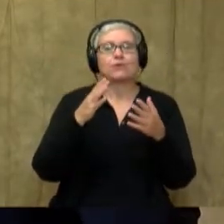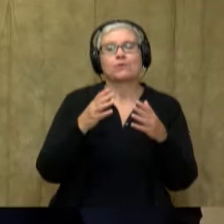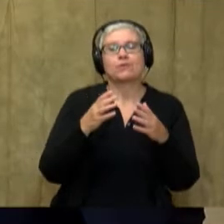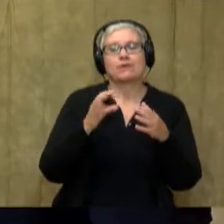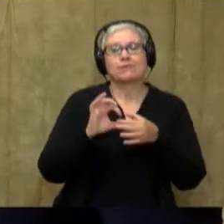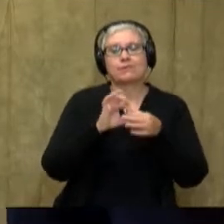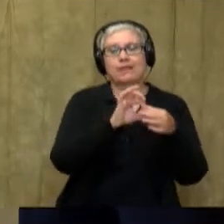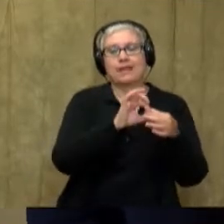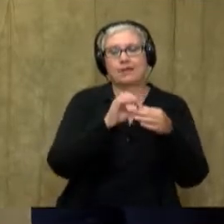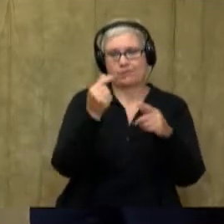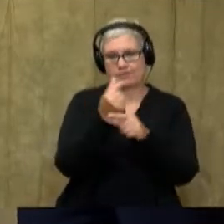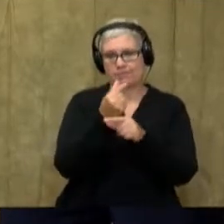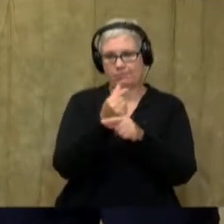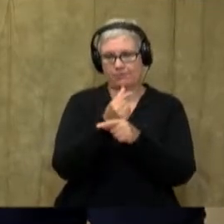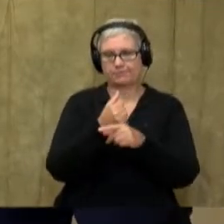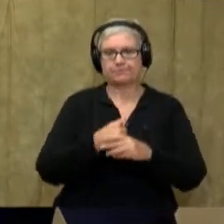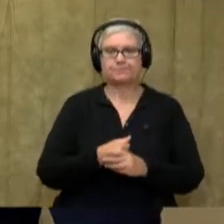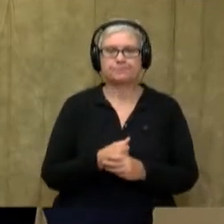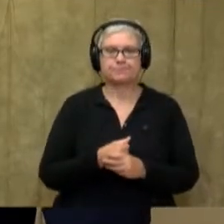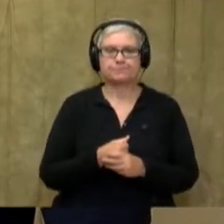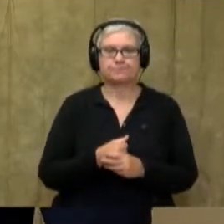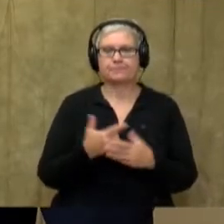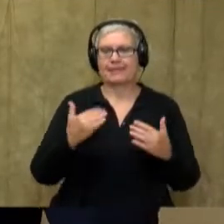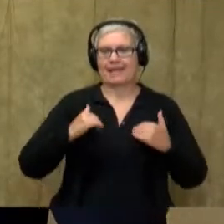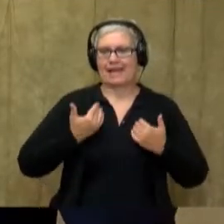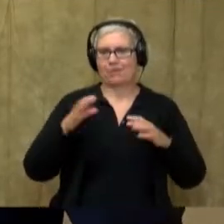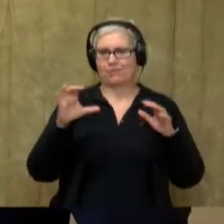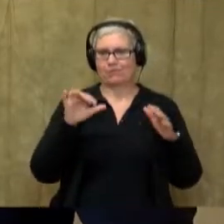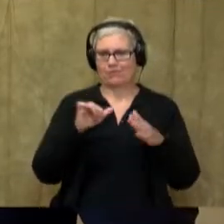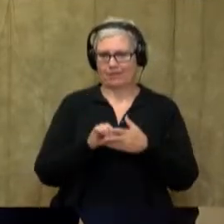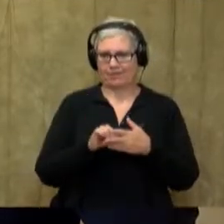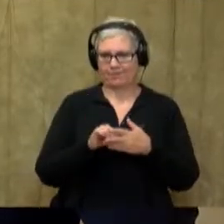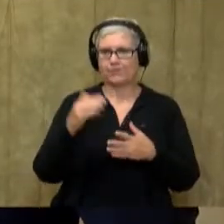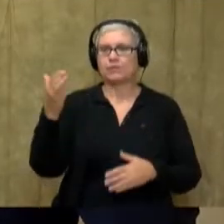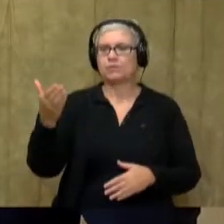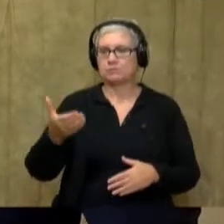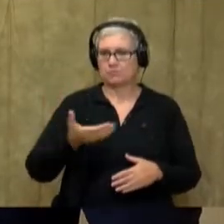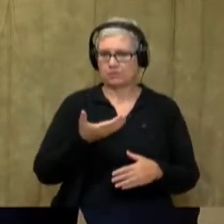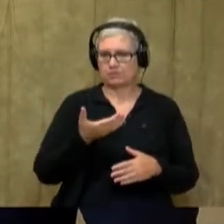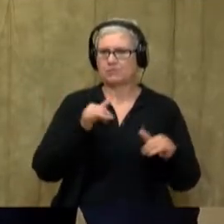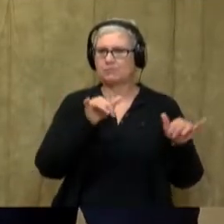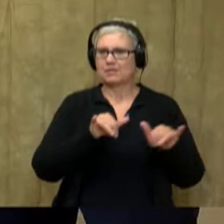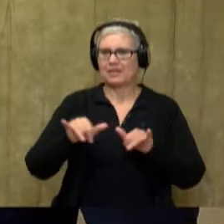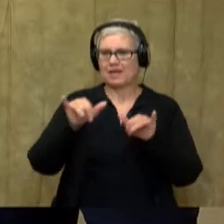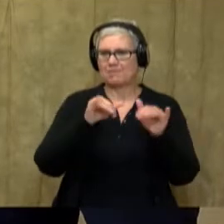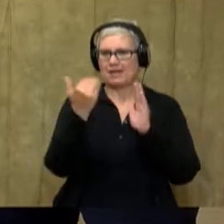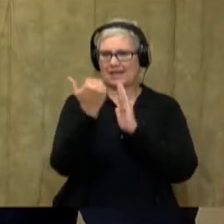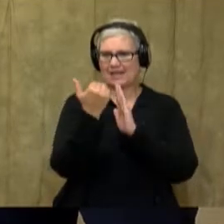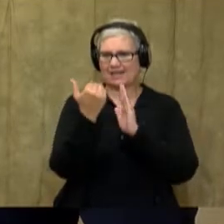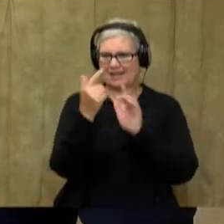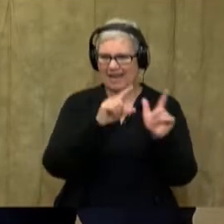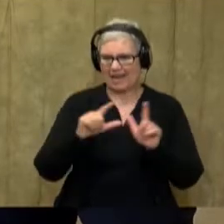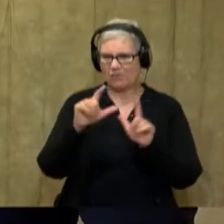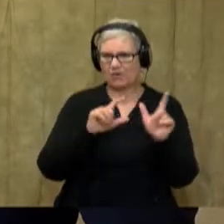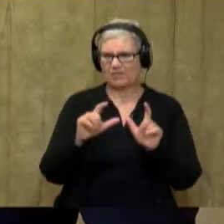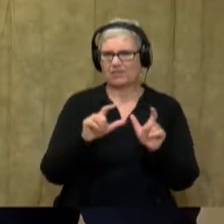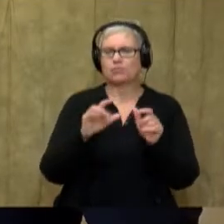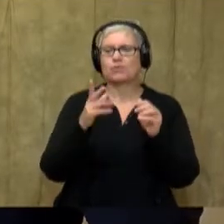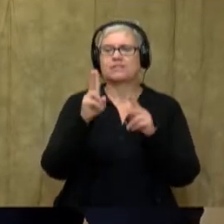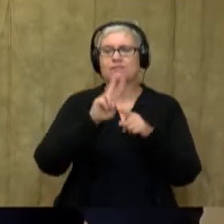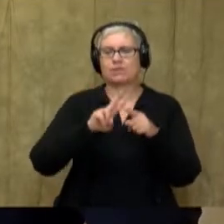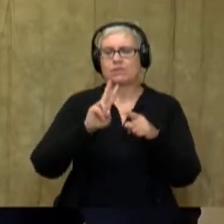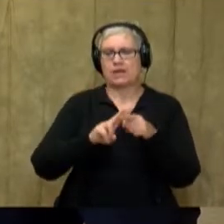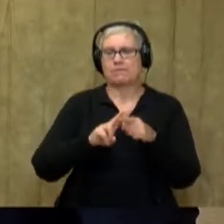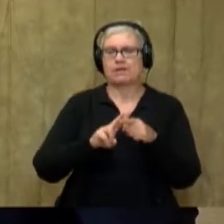at? Now, the agenda to accomplish this. I'm going to introduce you to some common language with some vocabulary. So we're going to try and establish